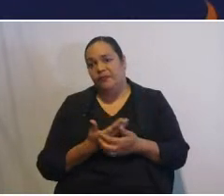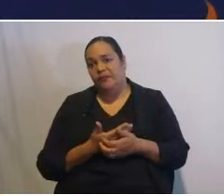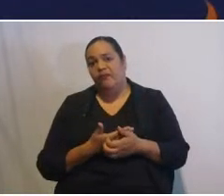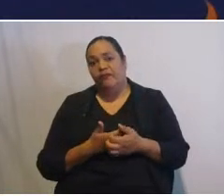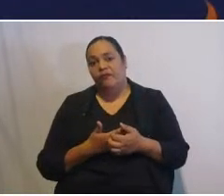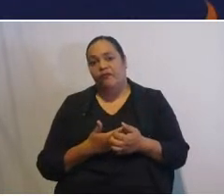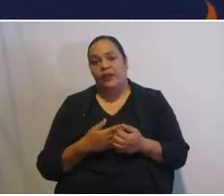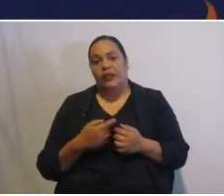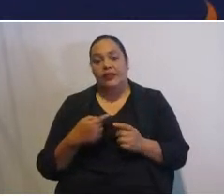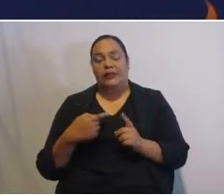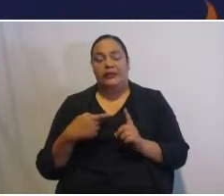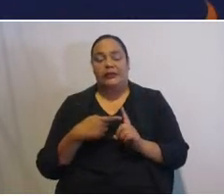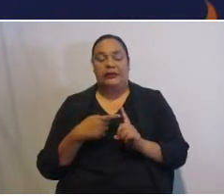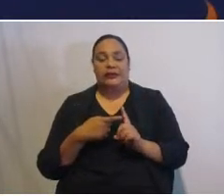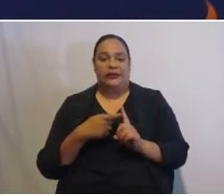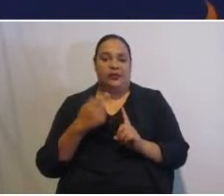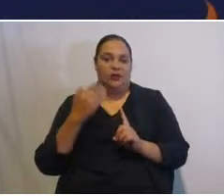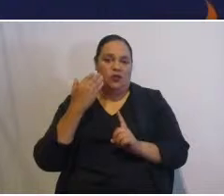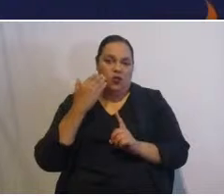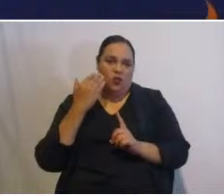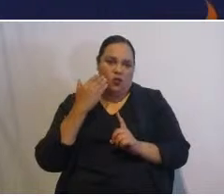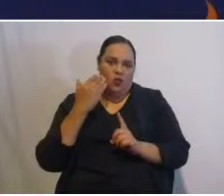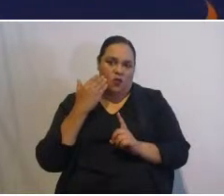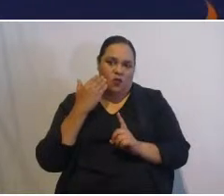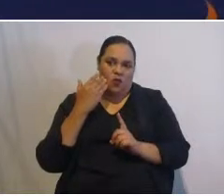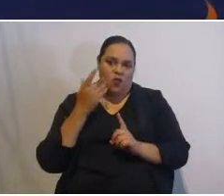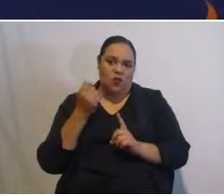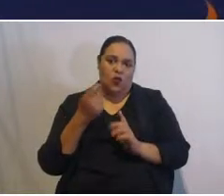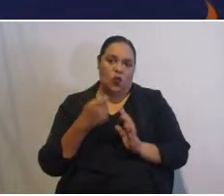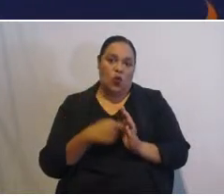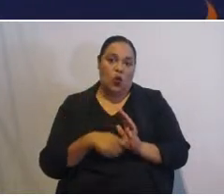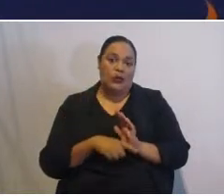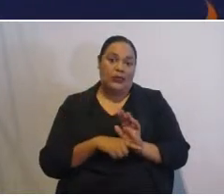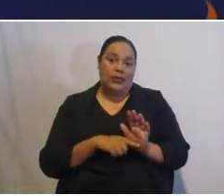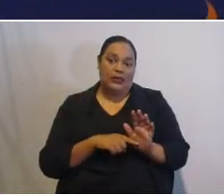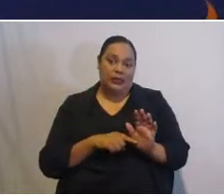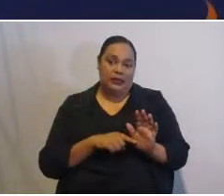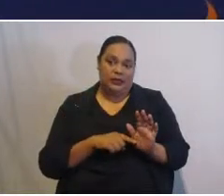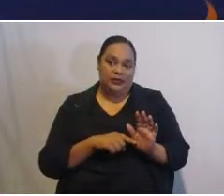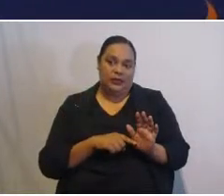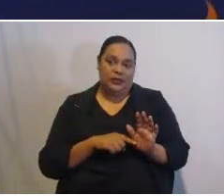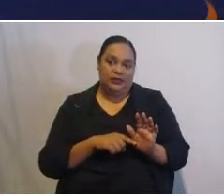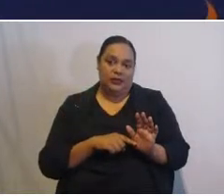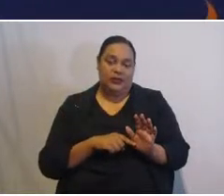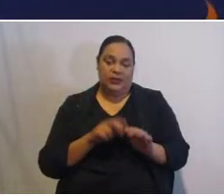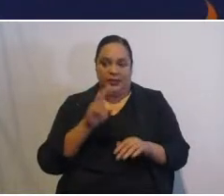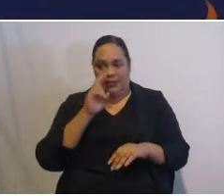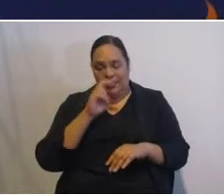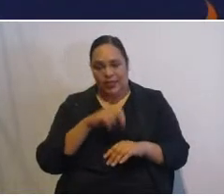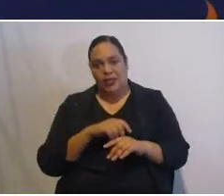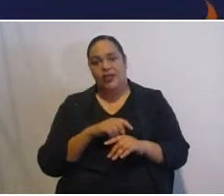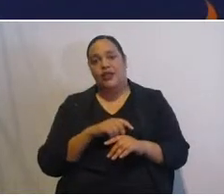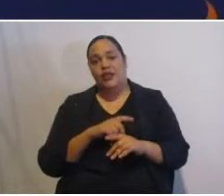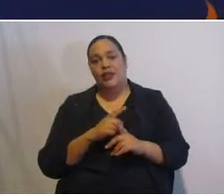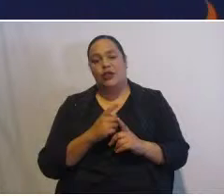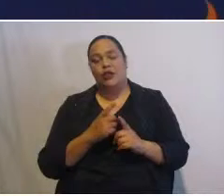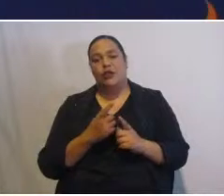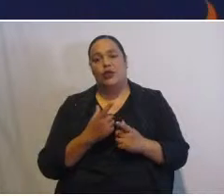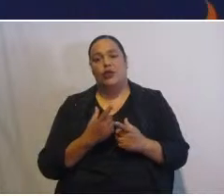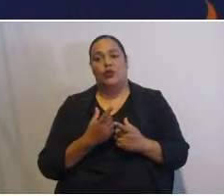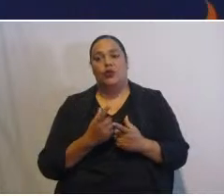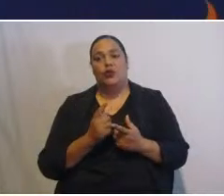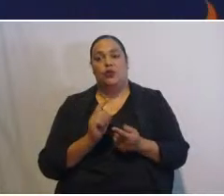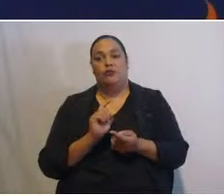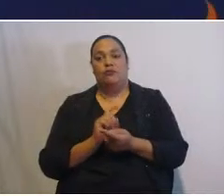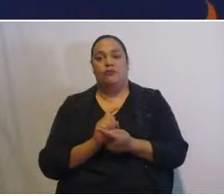Ndatem Kize would know that the cost of debt should be matched at the very least with